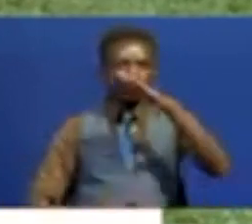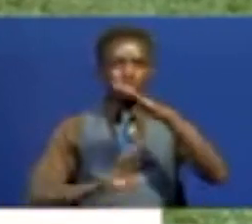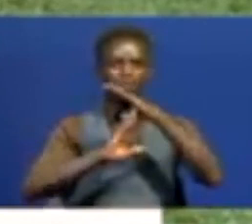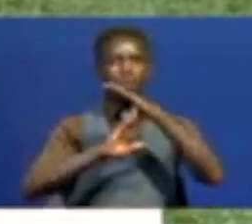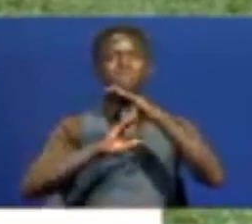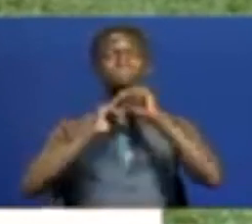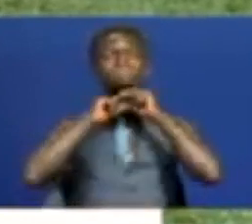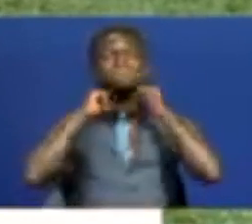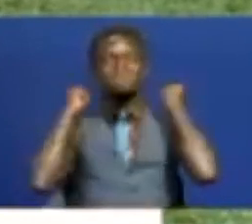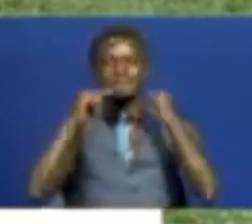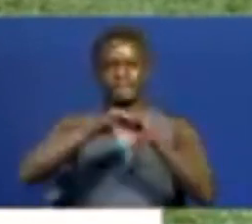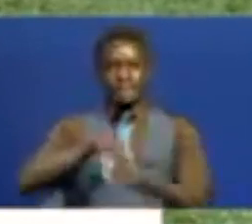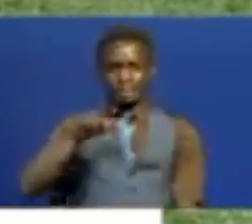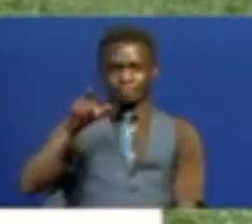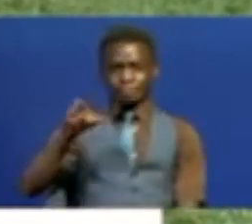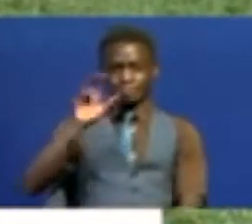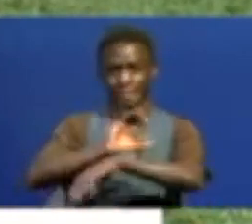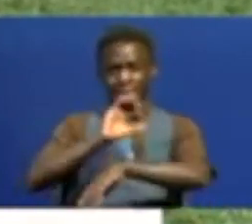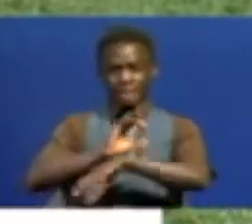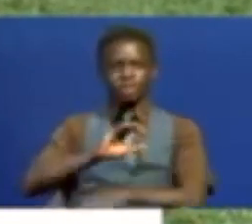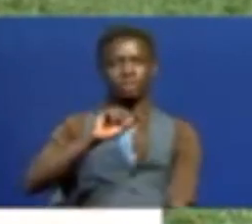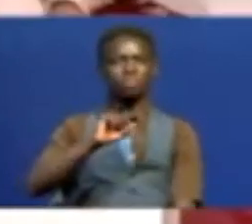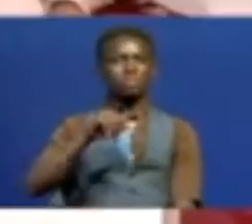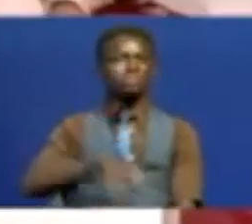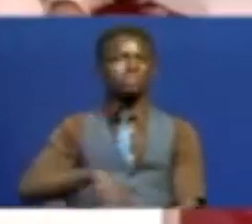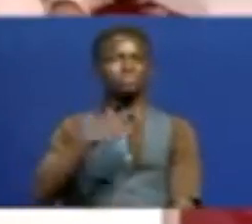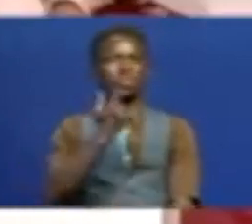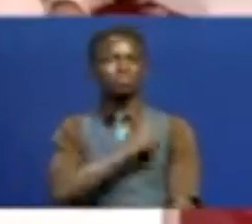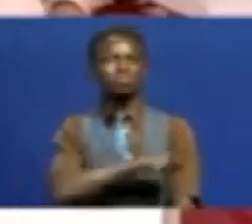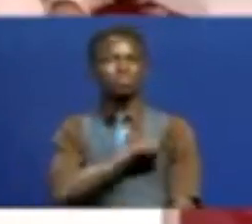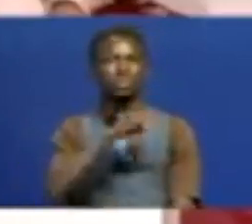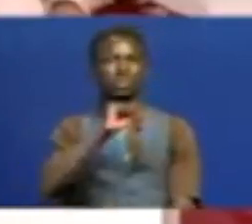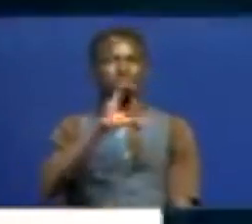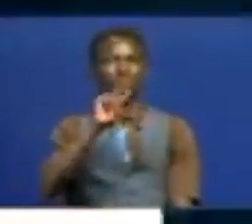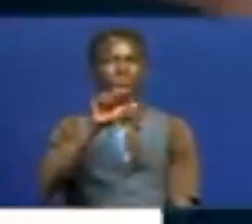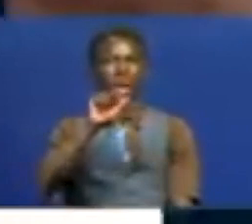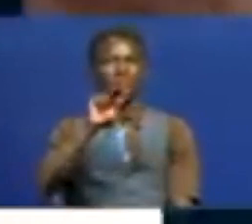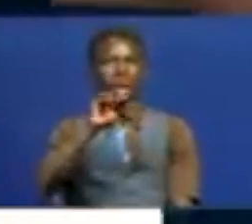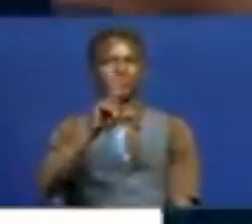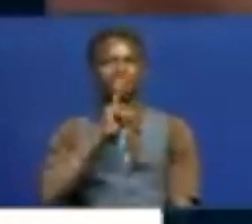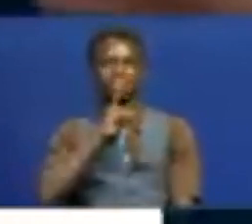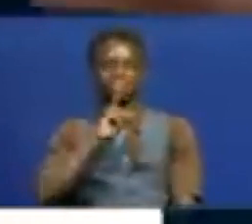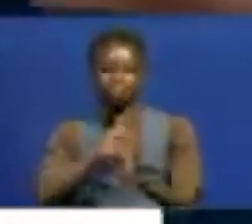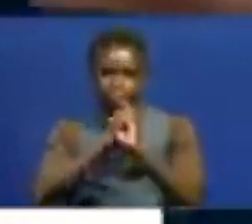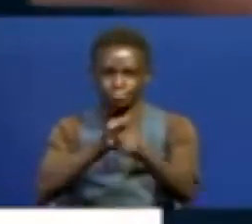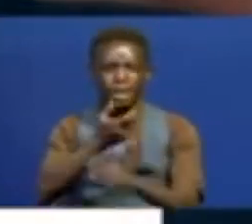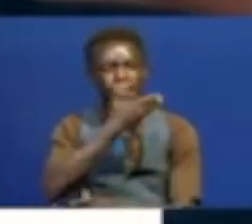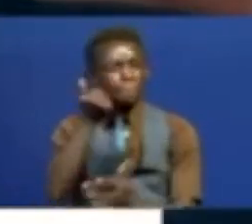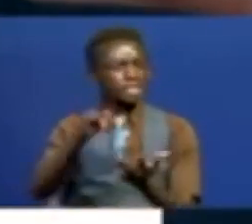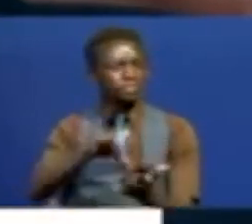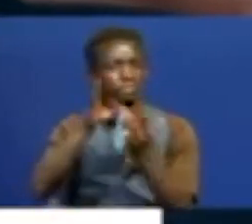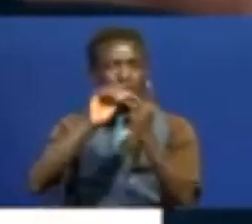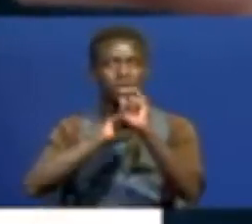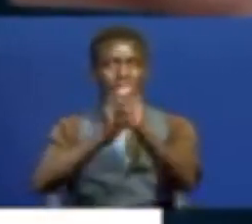Scotland presents the king with what he describes as the most precious gift this world affords, and